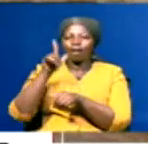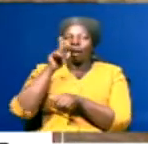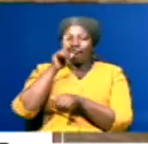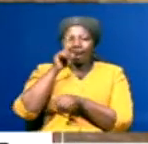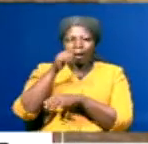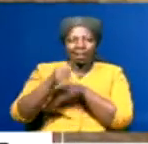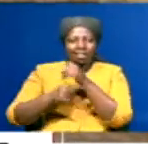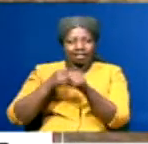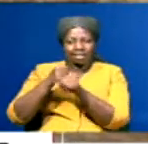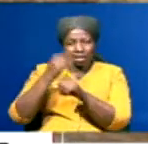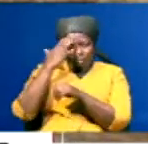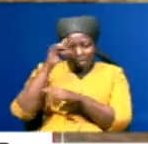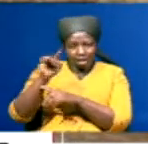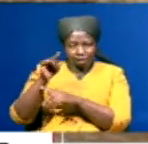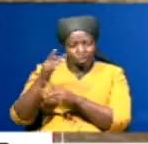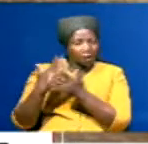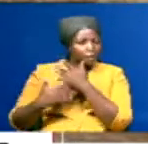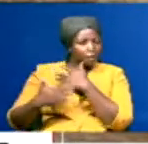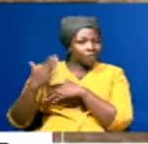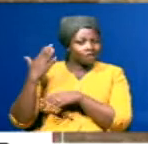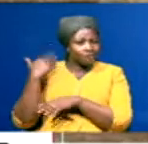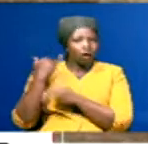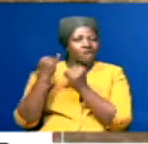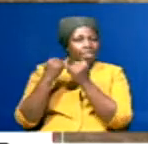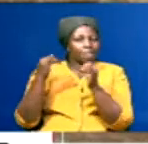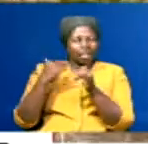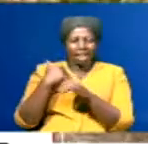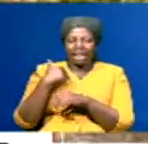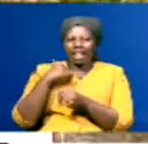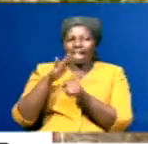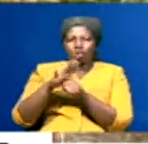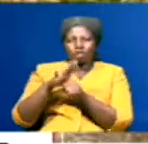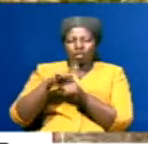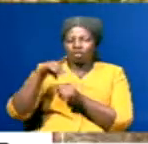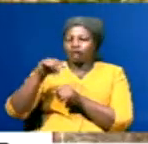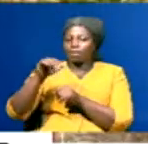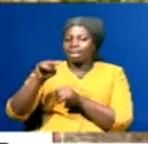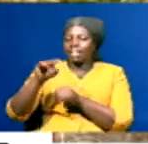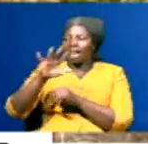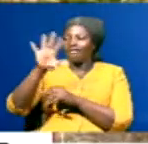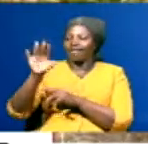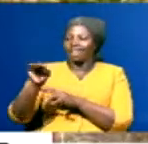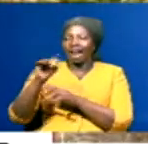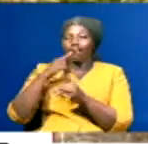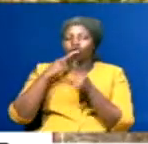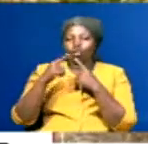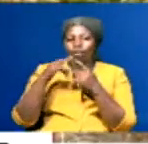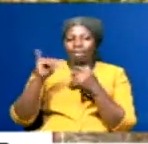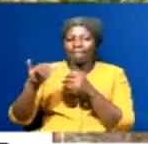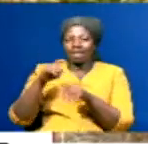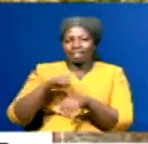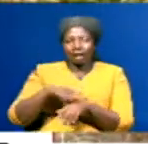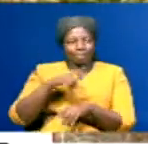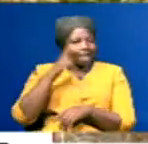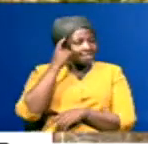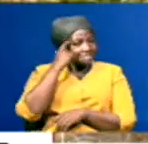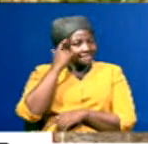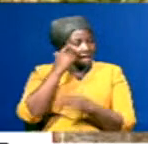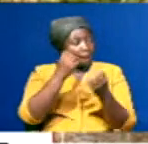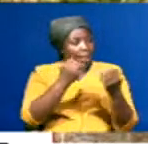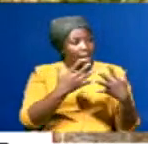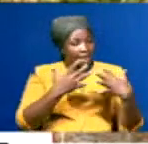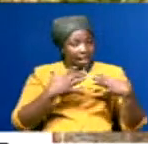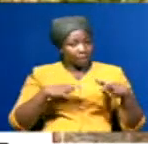before independence and there was a lot of Pan-African conversations then. I think many people fear